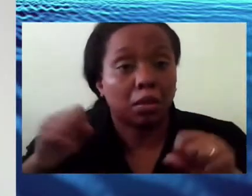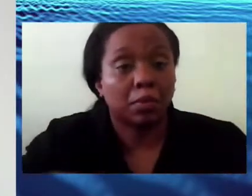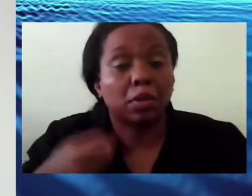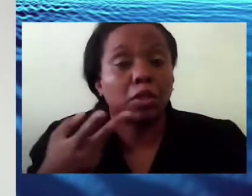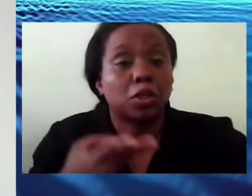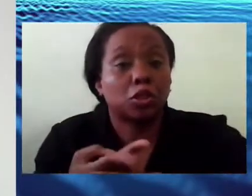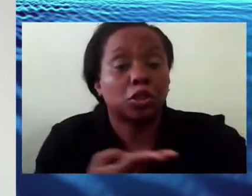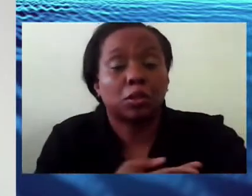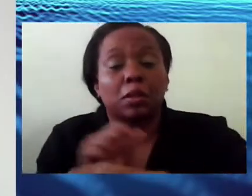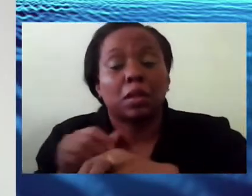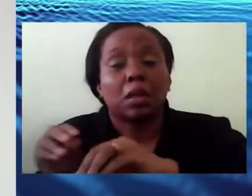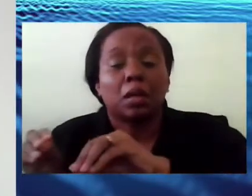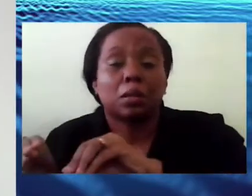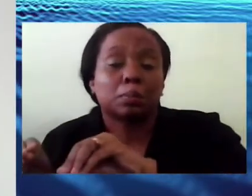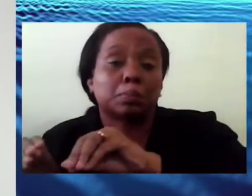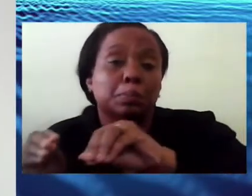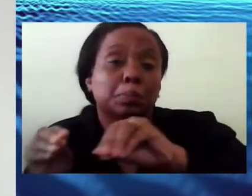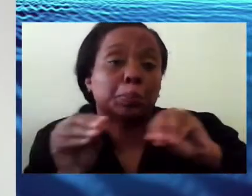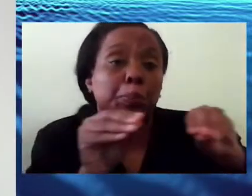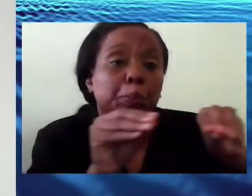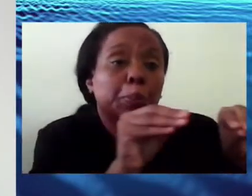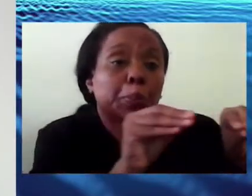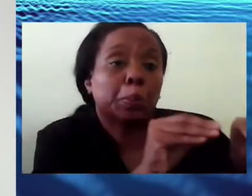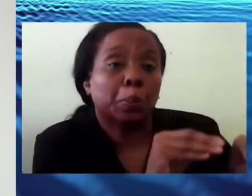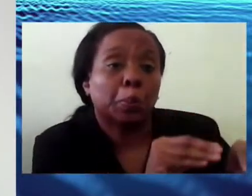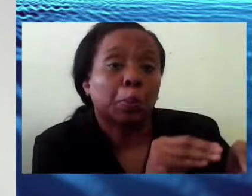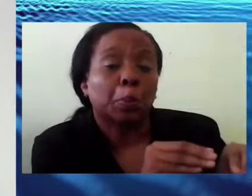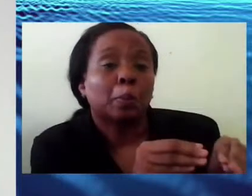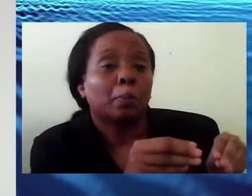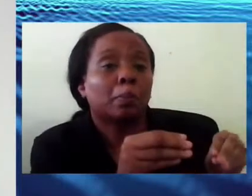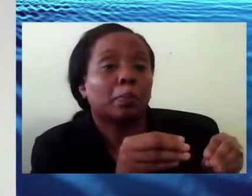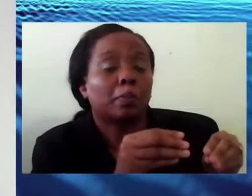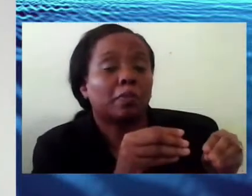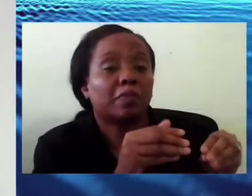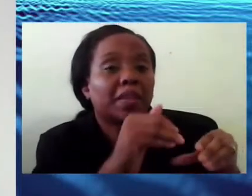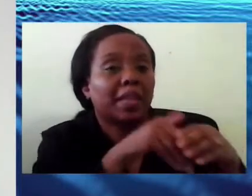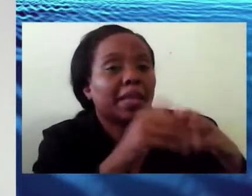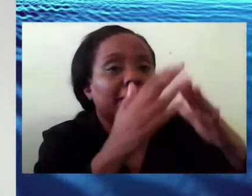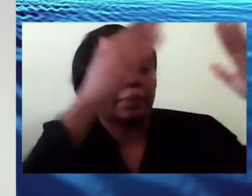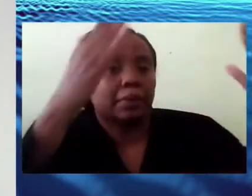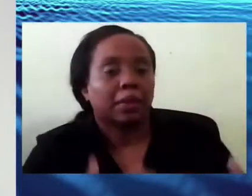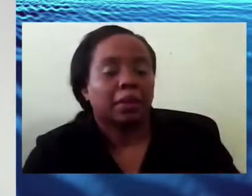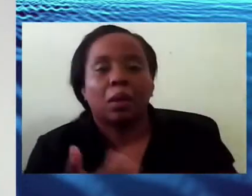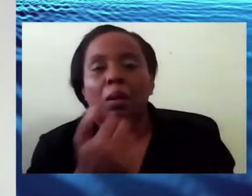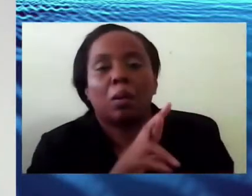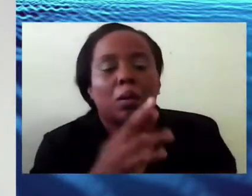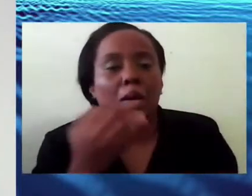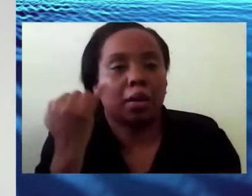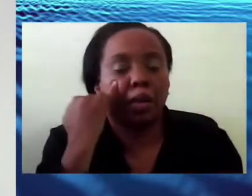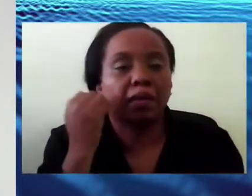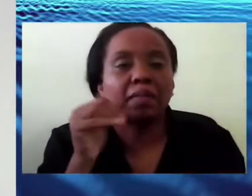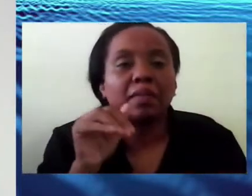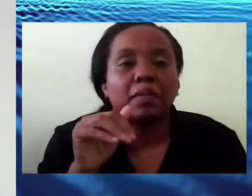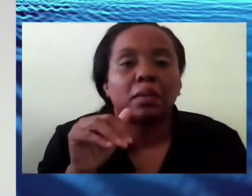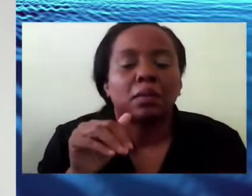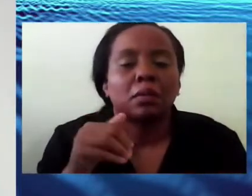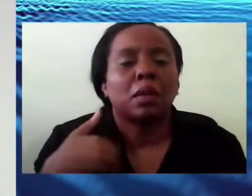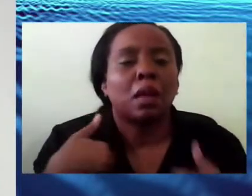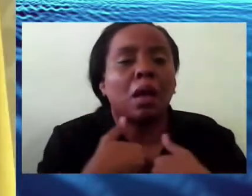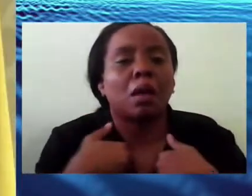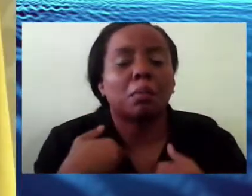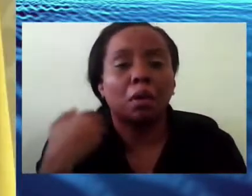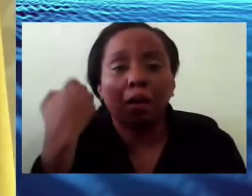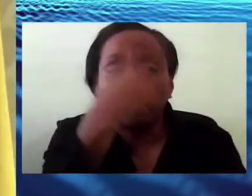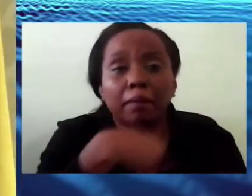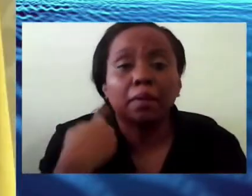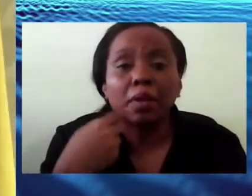or at least paid very close attention to. If the animals' faces are covered in ash, they should be washed to